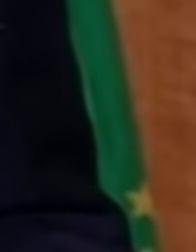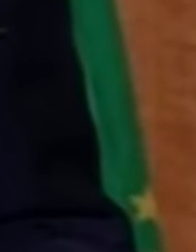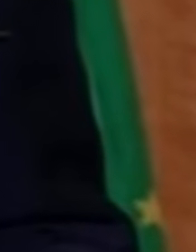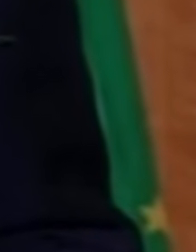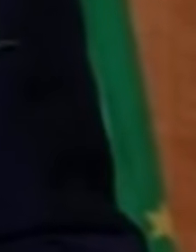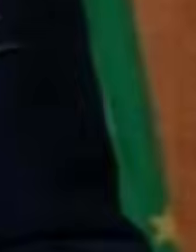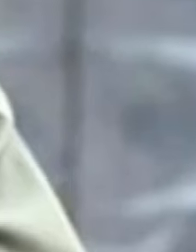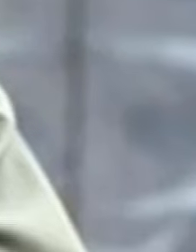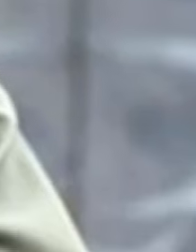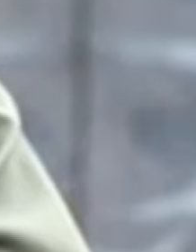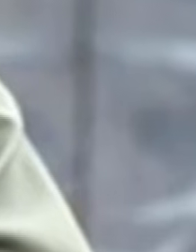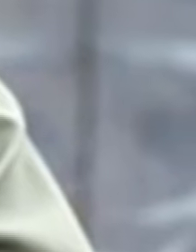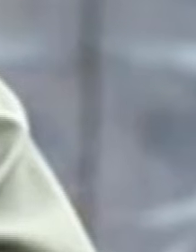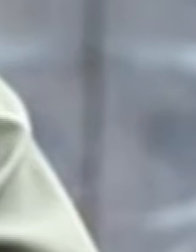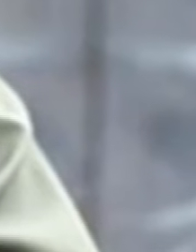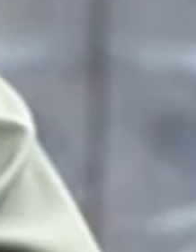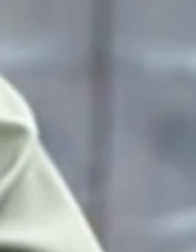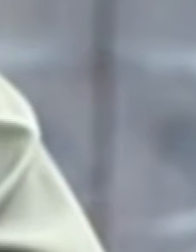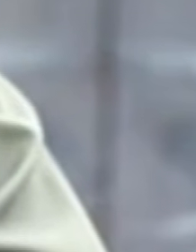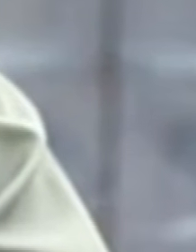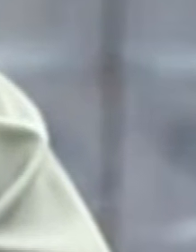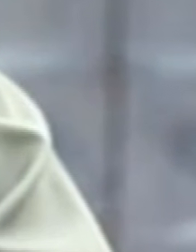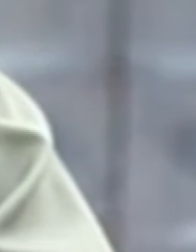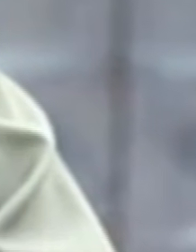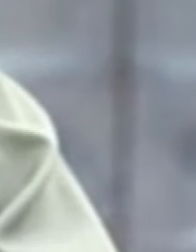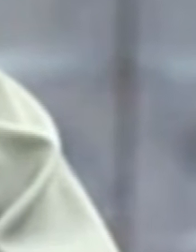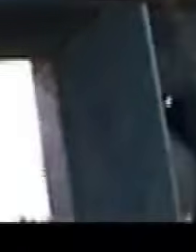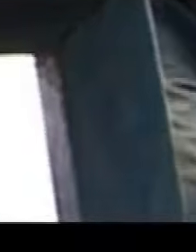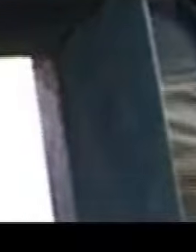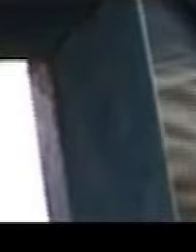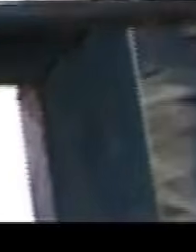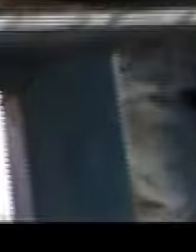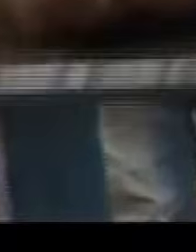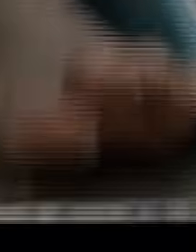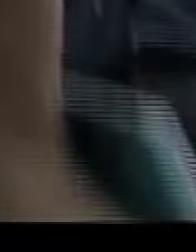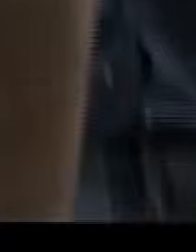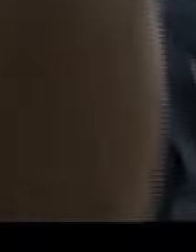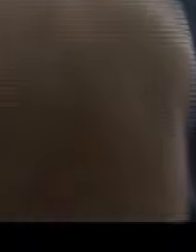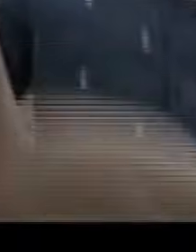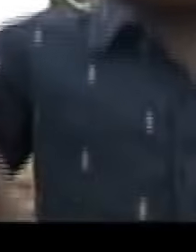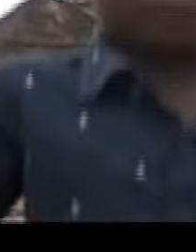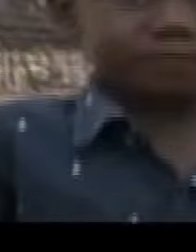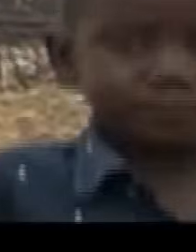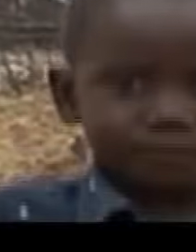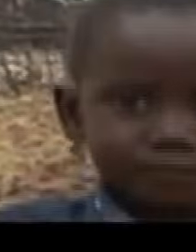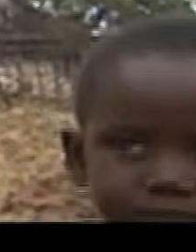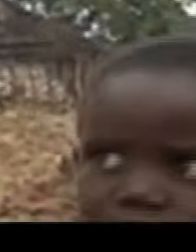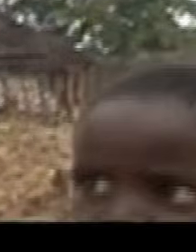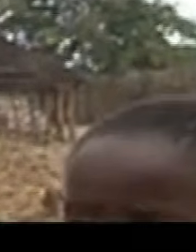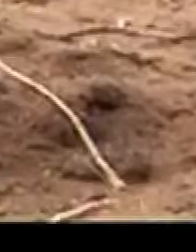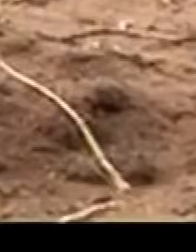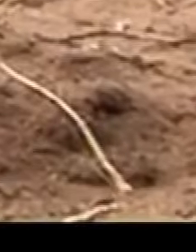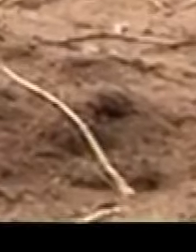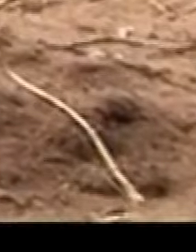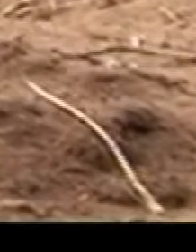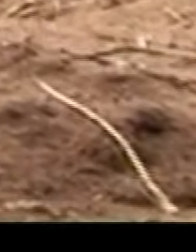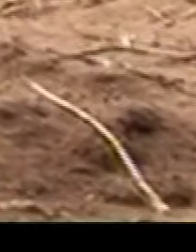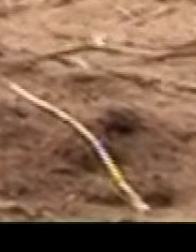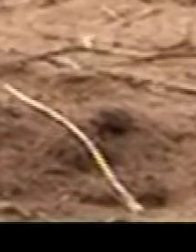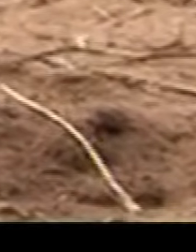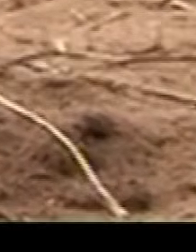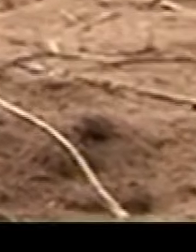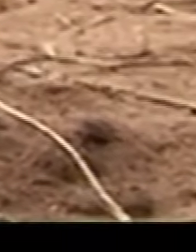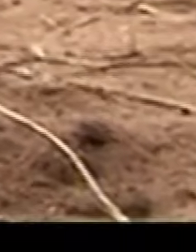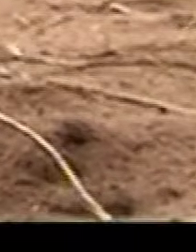light and a towering figure fighting for the rights of some of the most vulnerable members of society, particularly for the rights